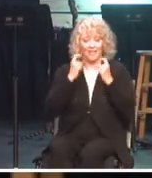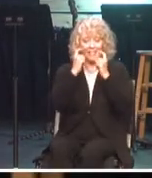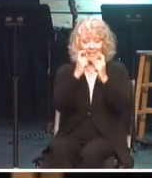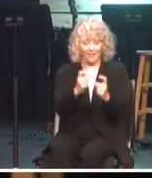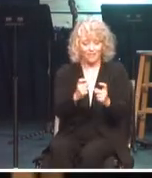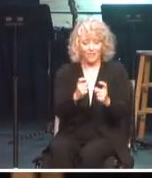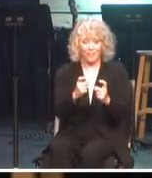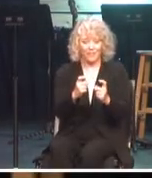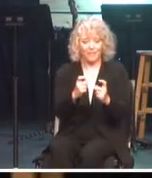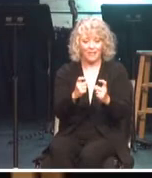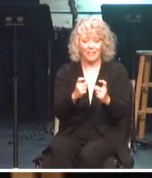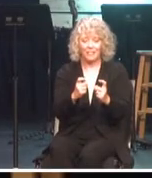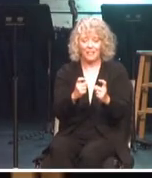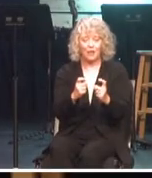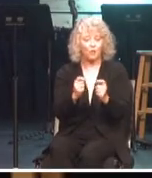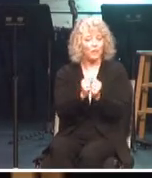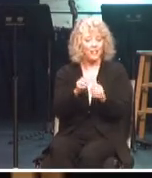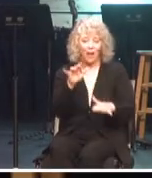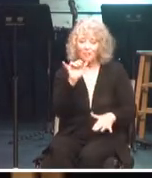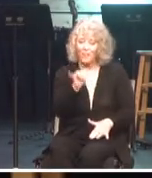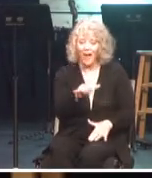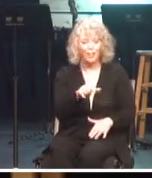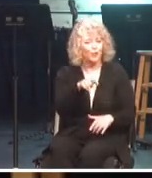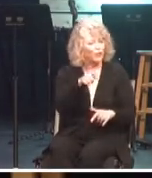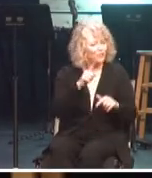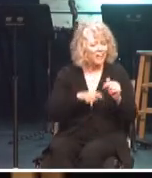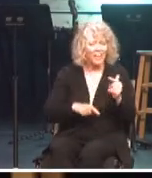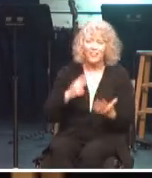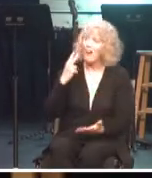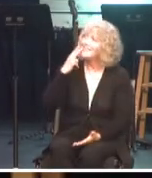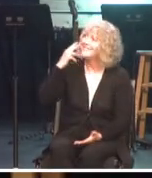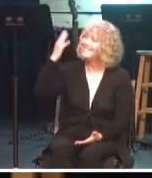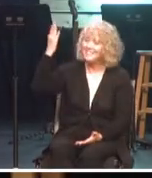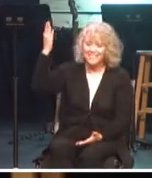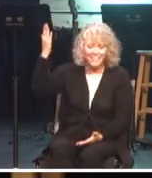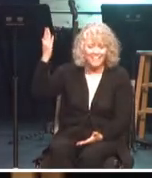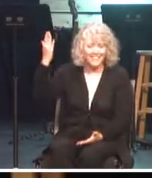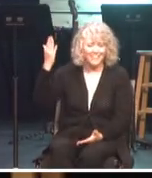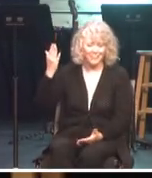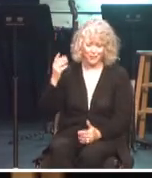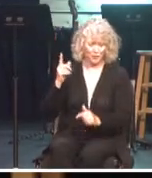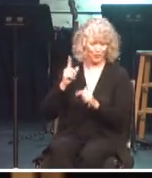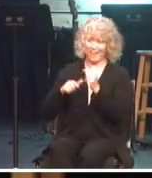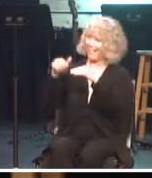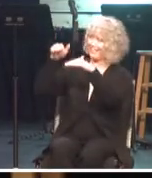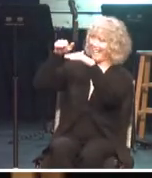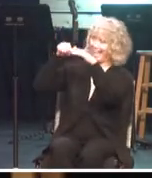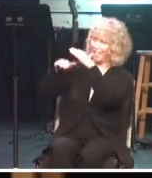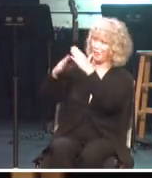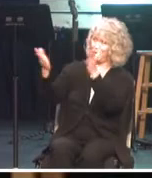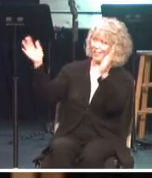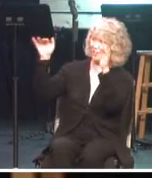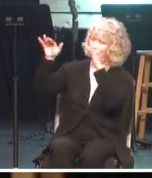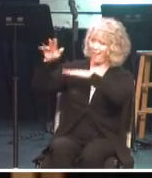he cannot see. Forget about entering the kingdom. You can't even see